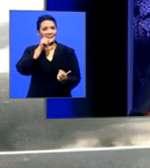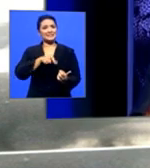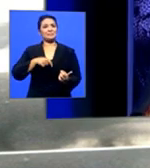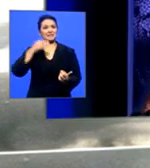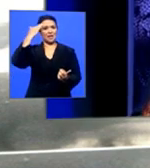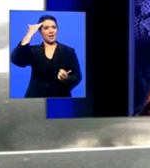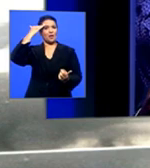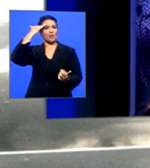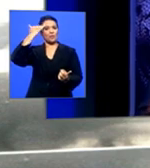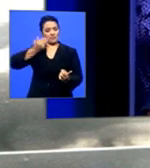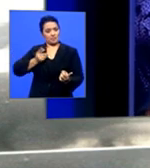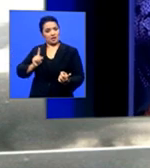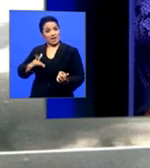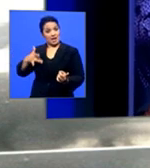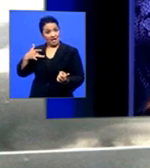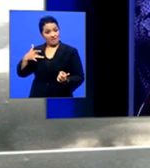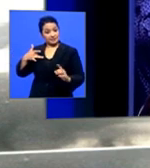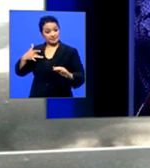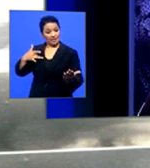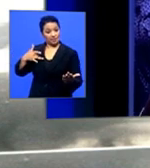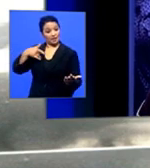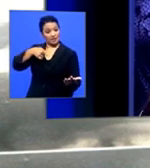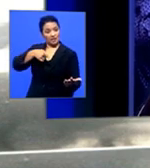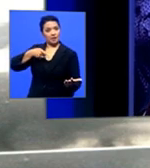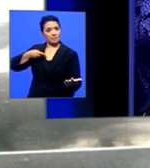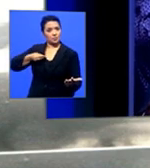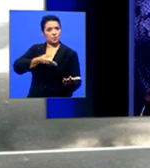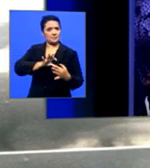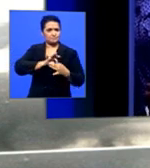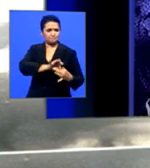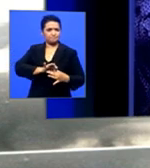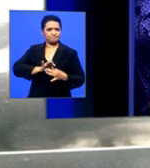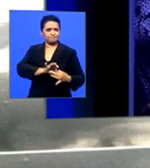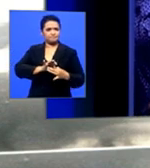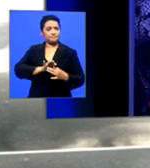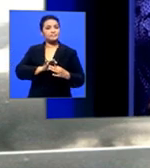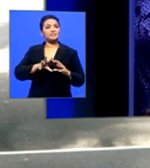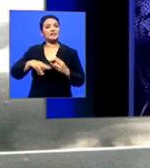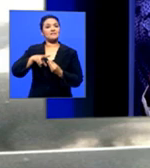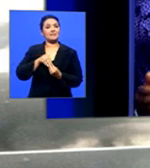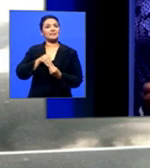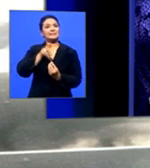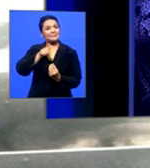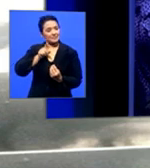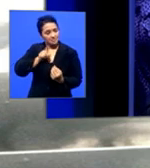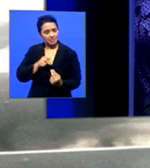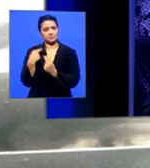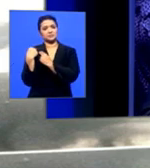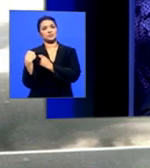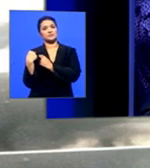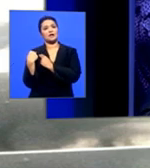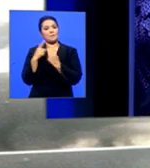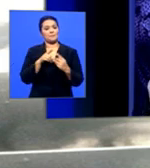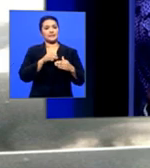knows. Yeah. Somebody who's related to the person, somebody also who's close to the person, a member of the family, who must take him